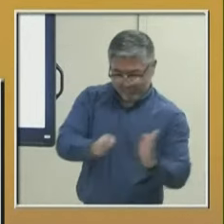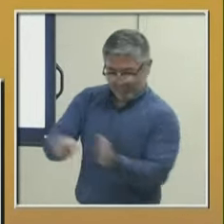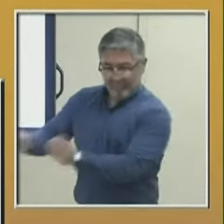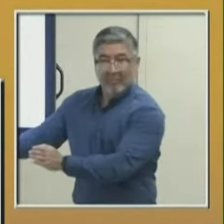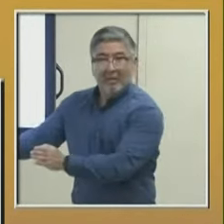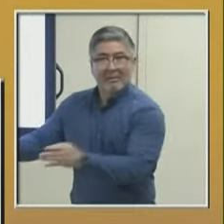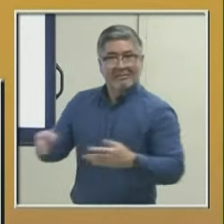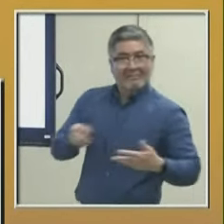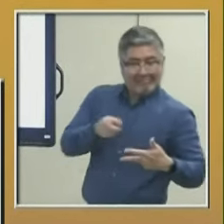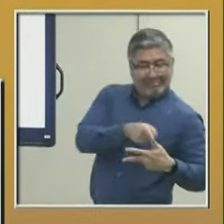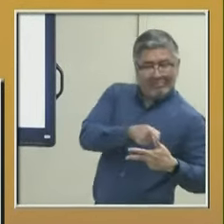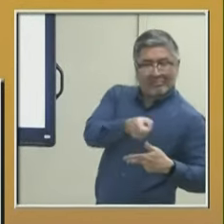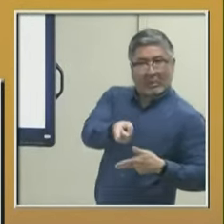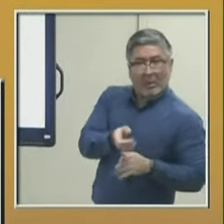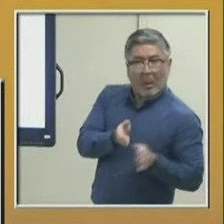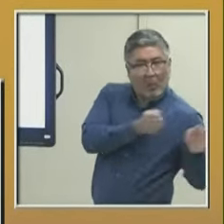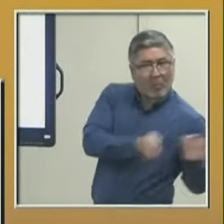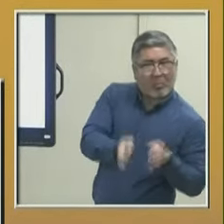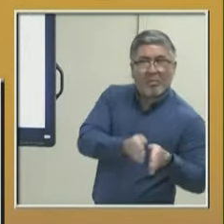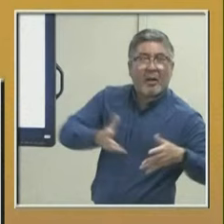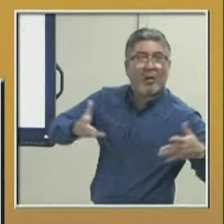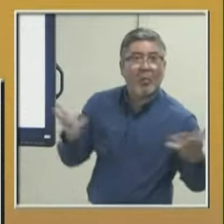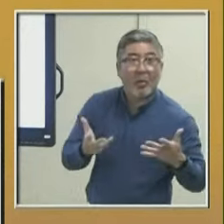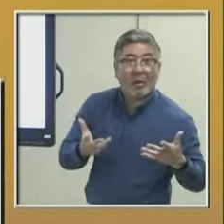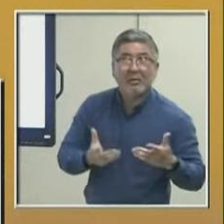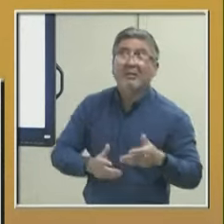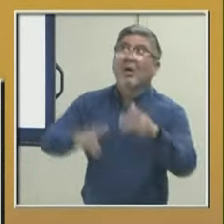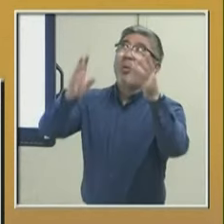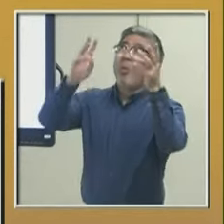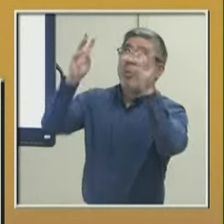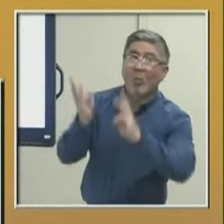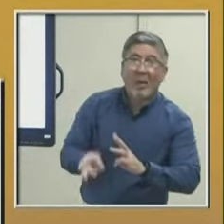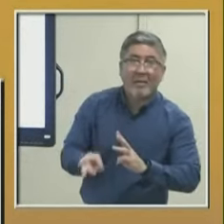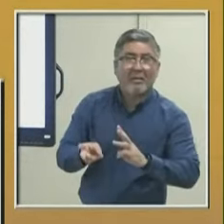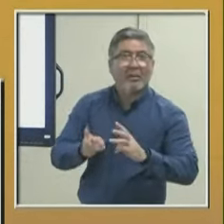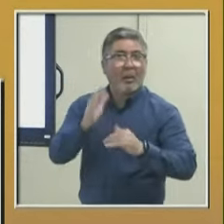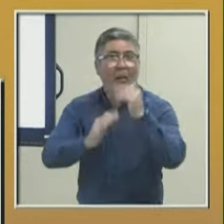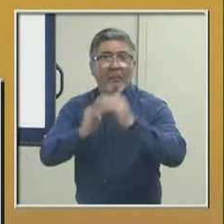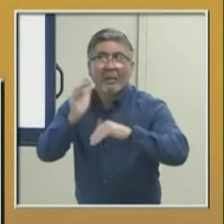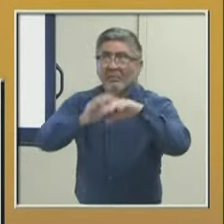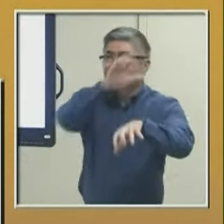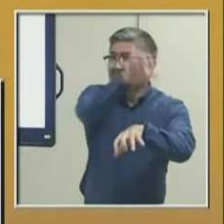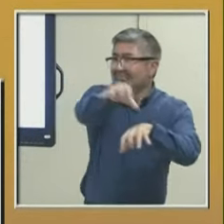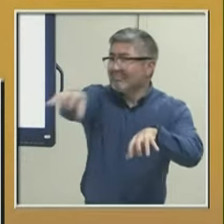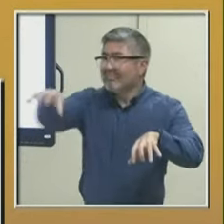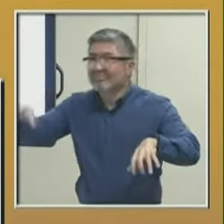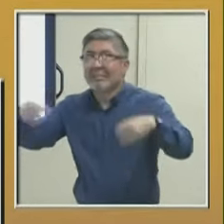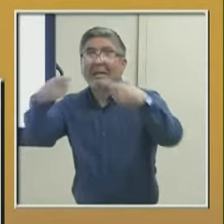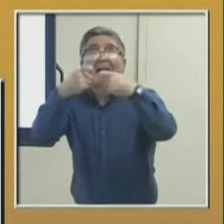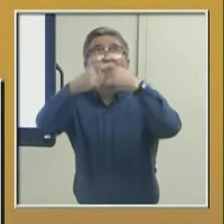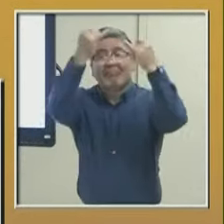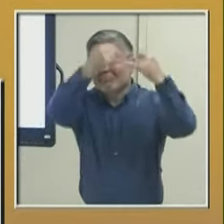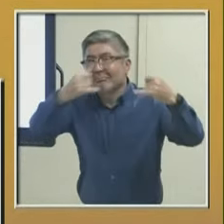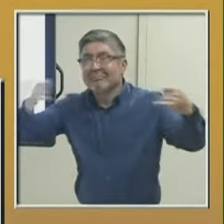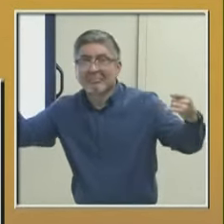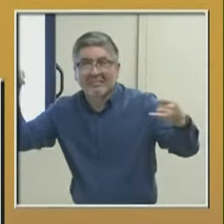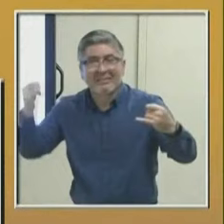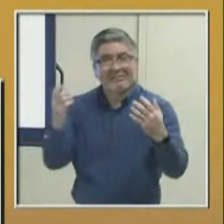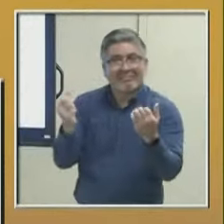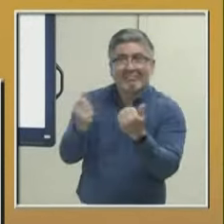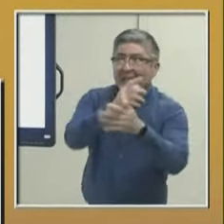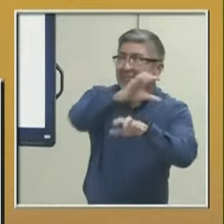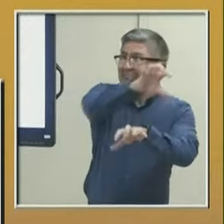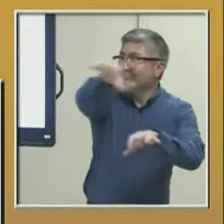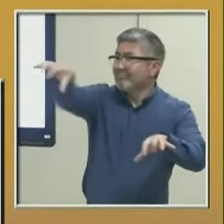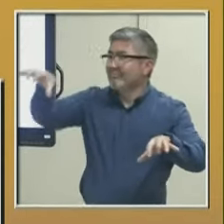efforts, weather, and its impact on infrastructure, and other fires occurring at the same time on Maui for the